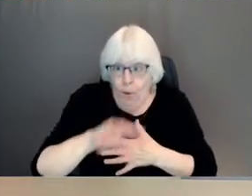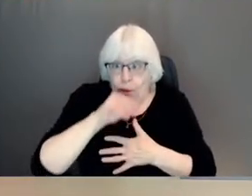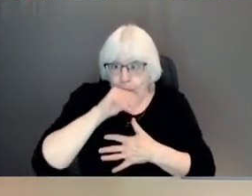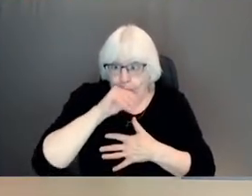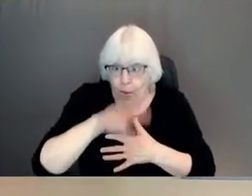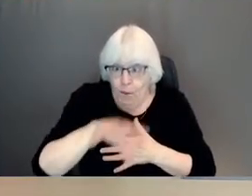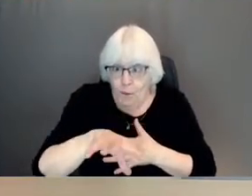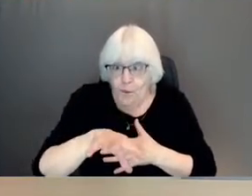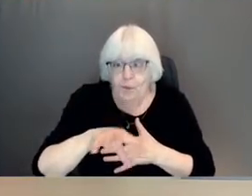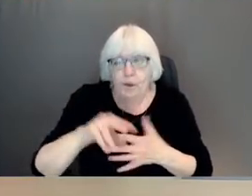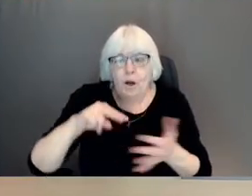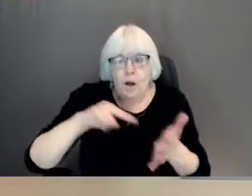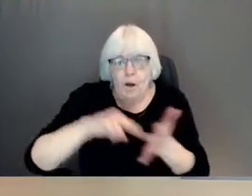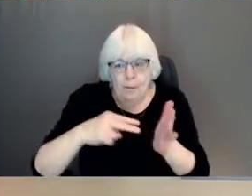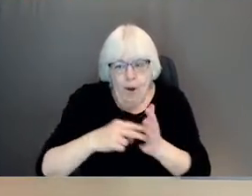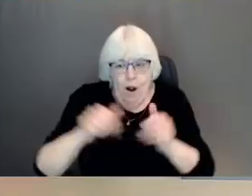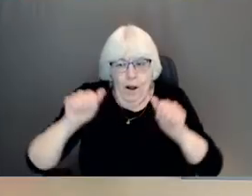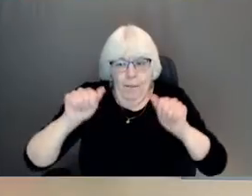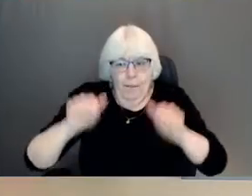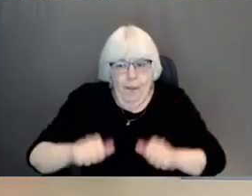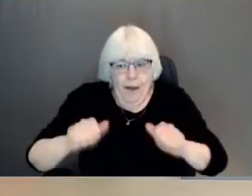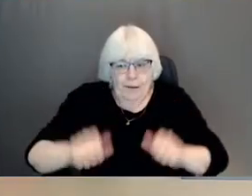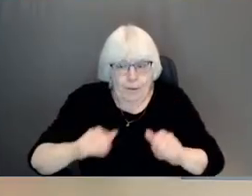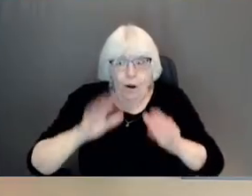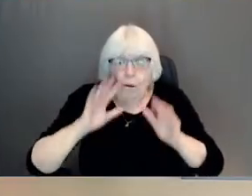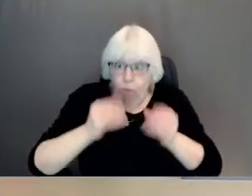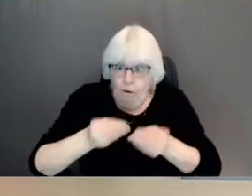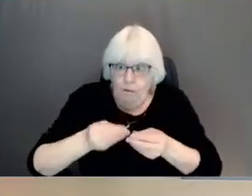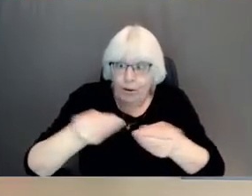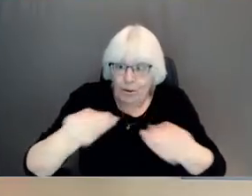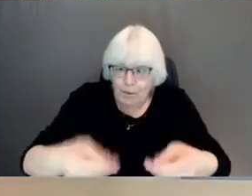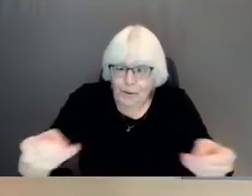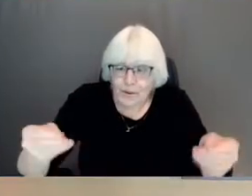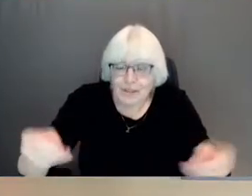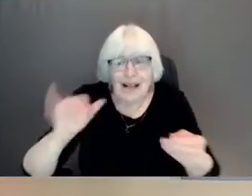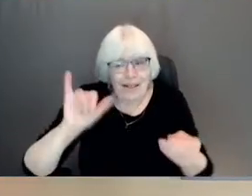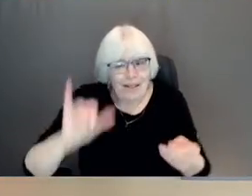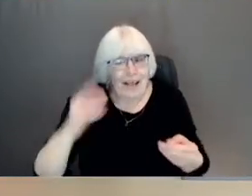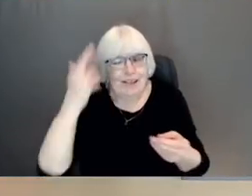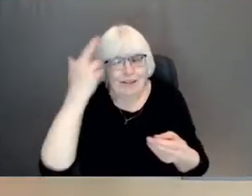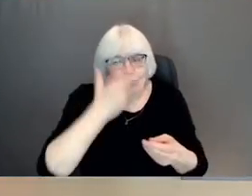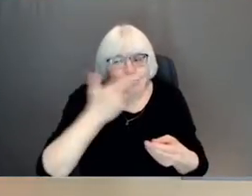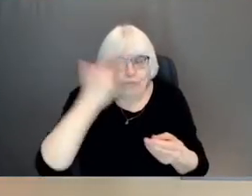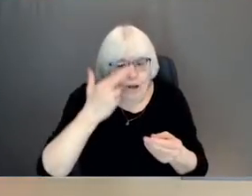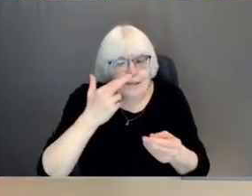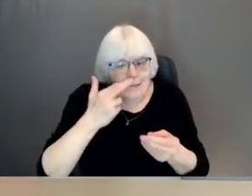protecting yourself by not having the ability to breathe in other particles as well.